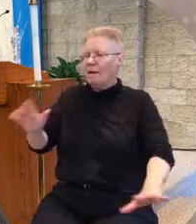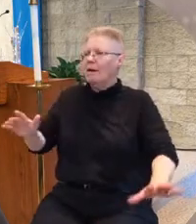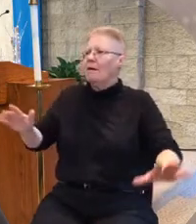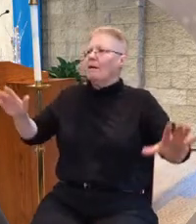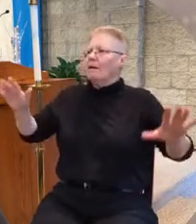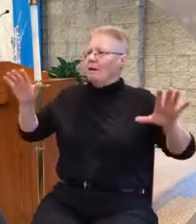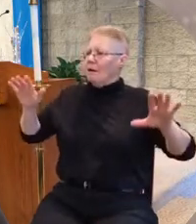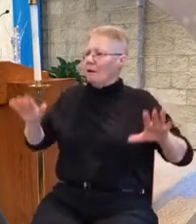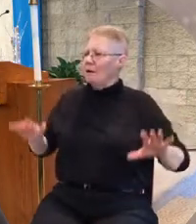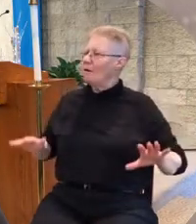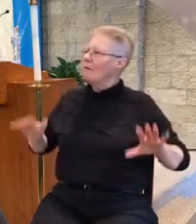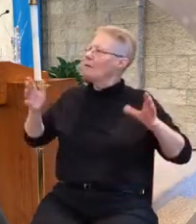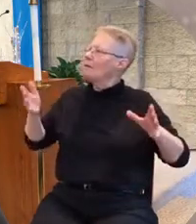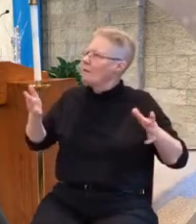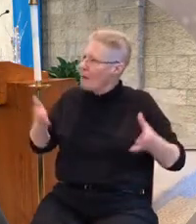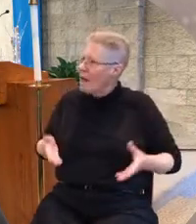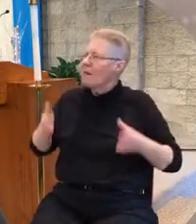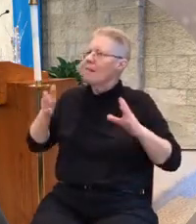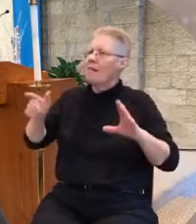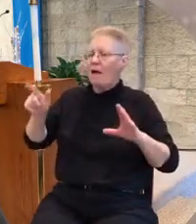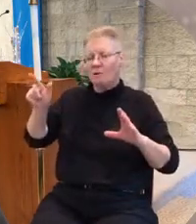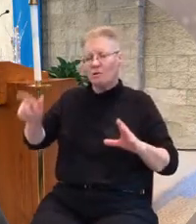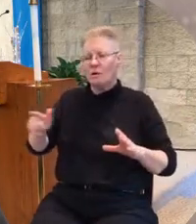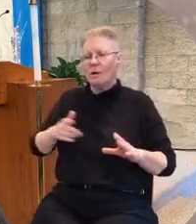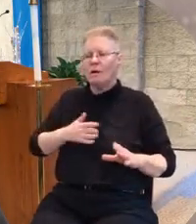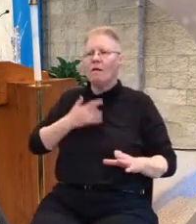openness, this connection